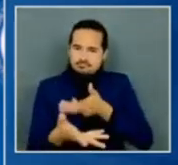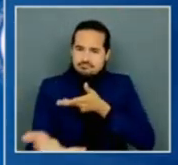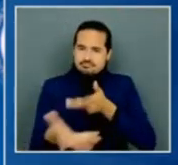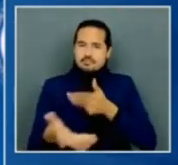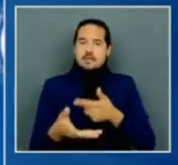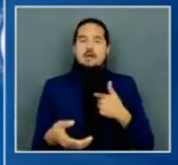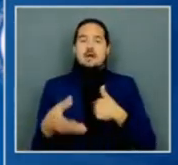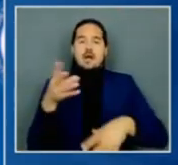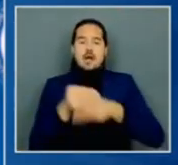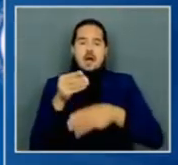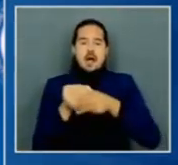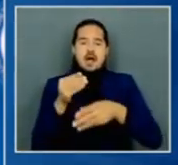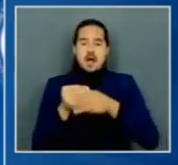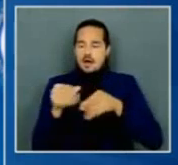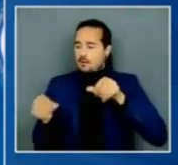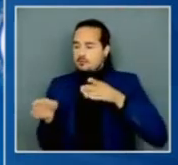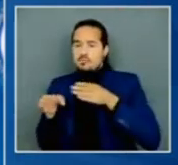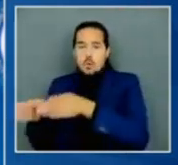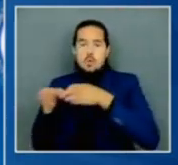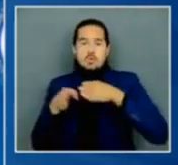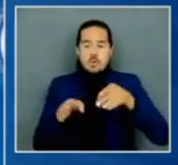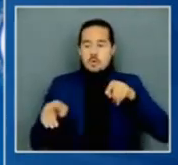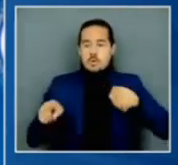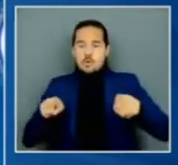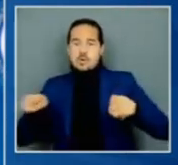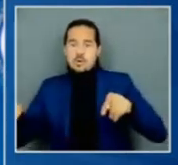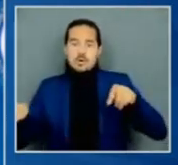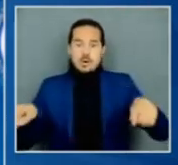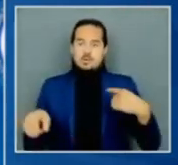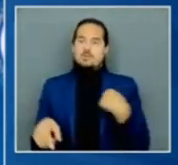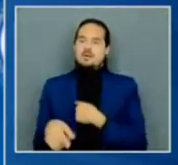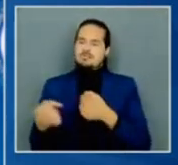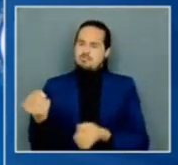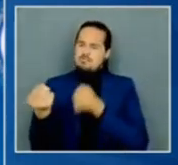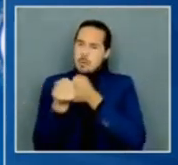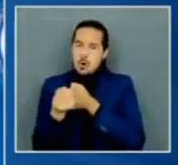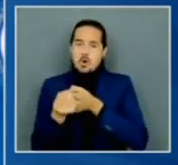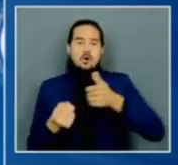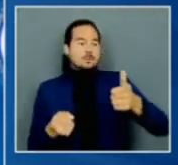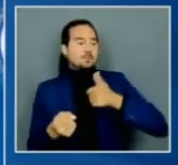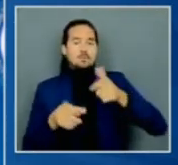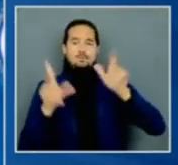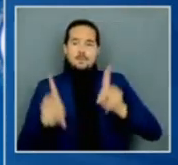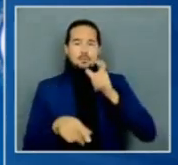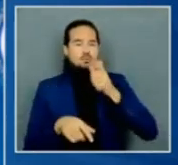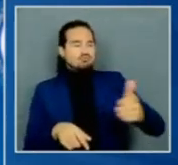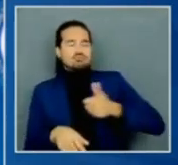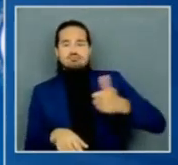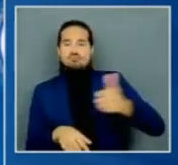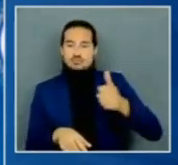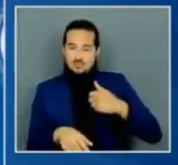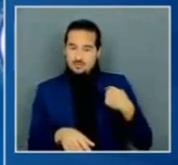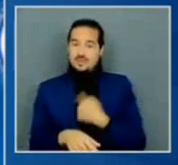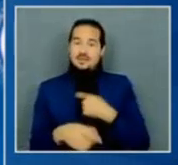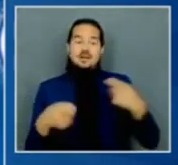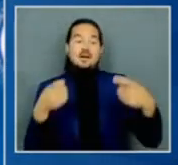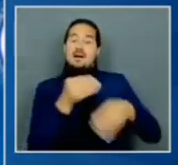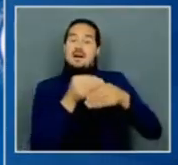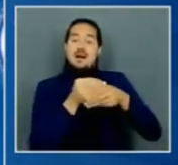of bicycle mobility. We developed new forms of support for lower-wage workers in their commutes and added electric vehicle